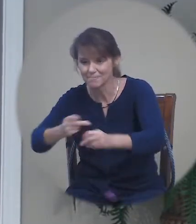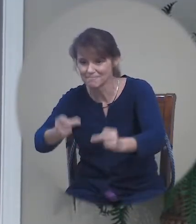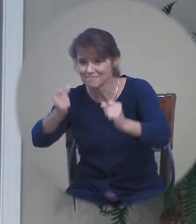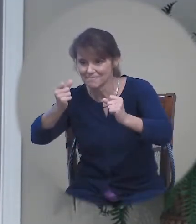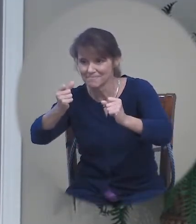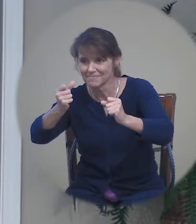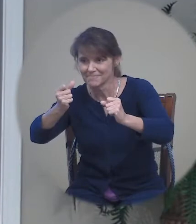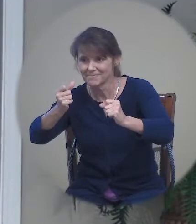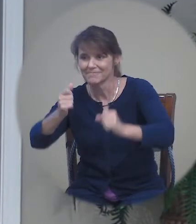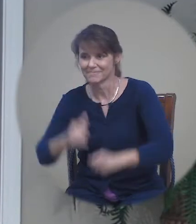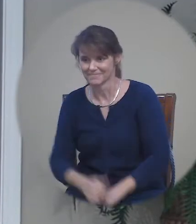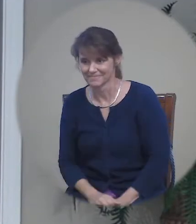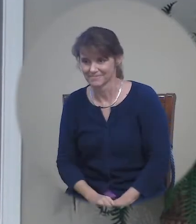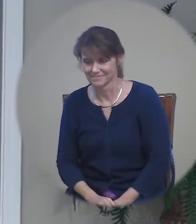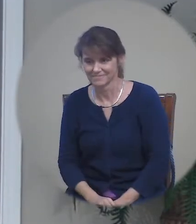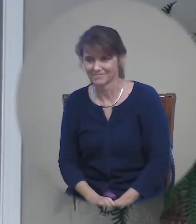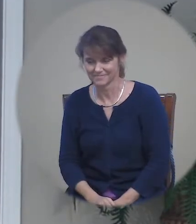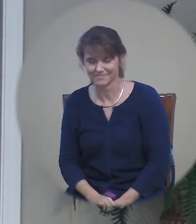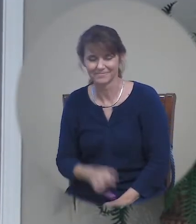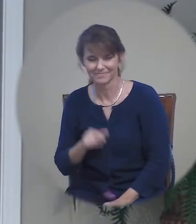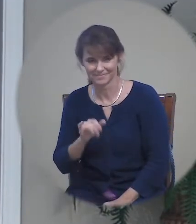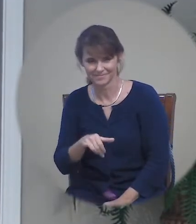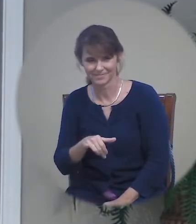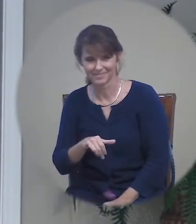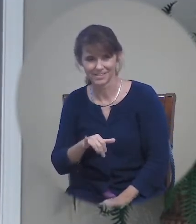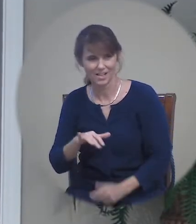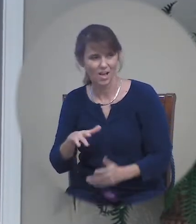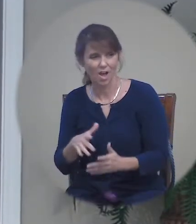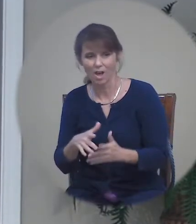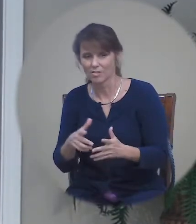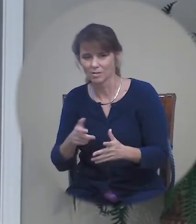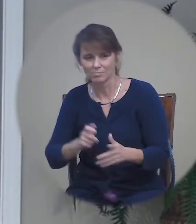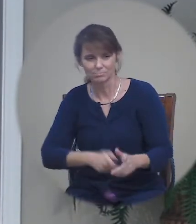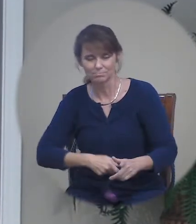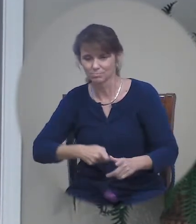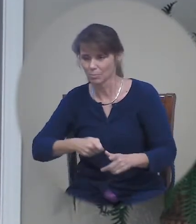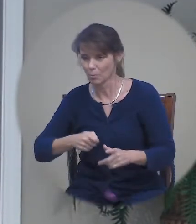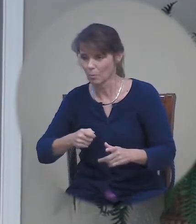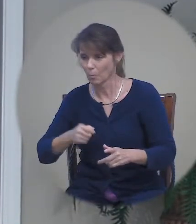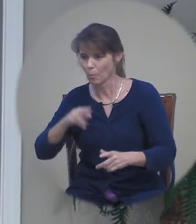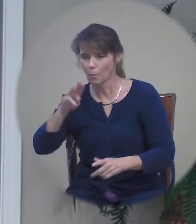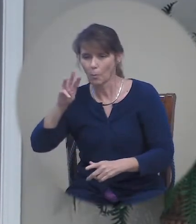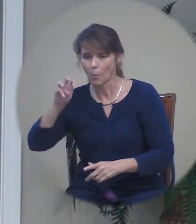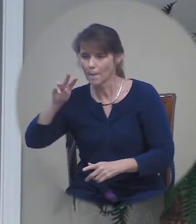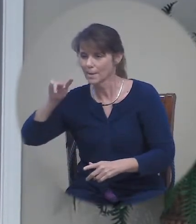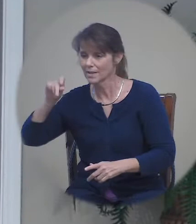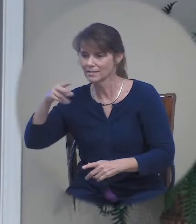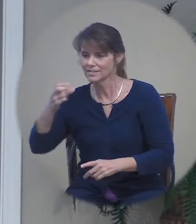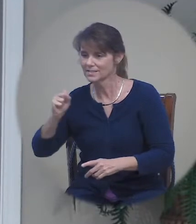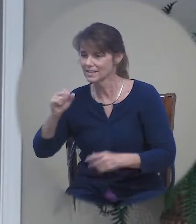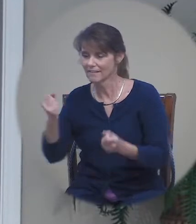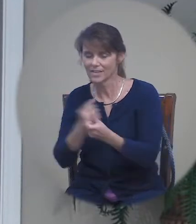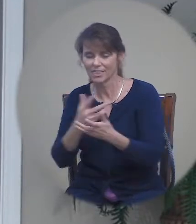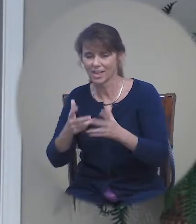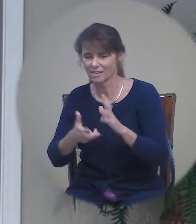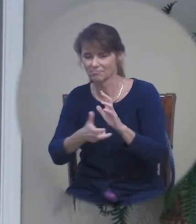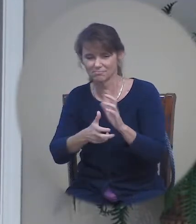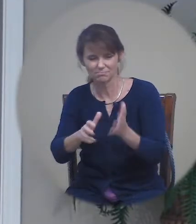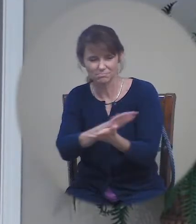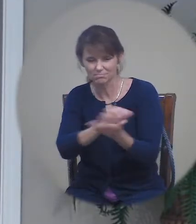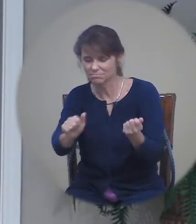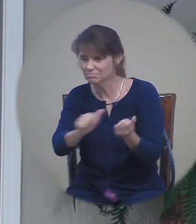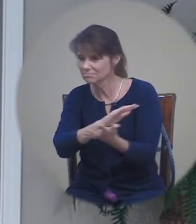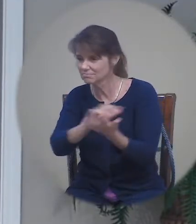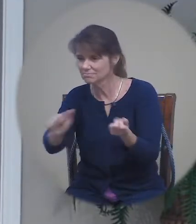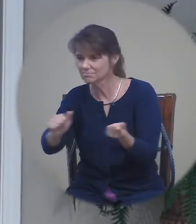and the shield straps, and because all of their weapons were damaged, they had to just leave suddenly in the night. So that's how they kind of explained it.